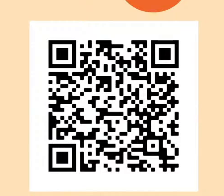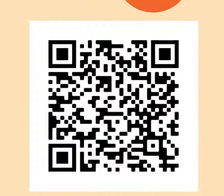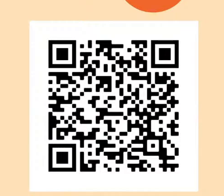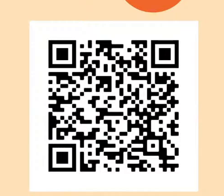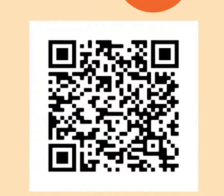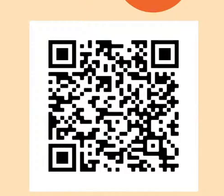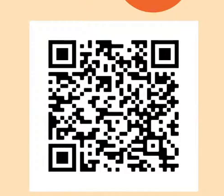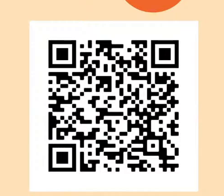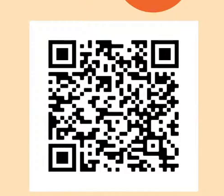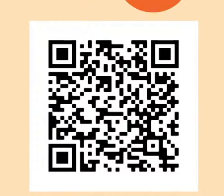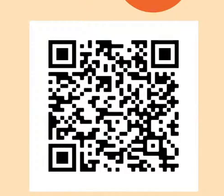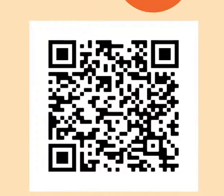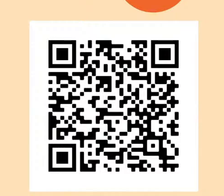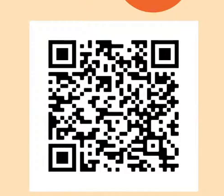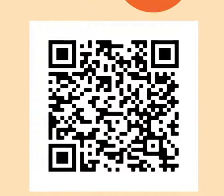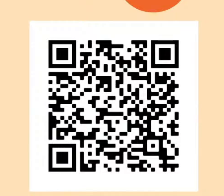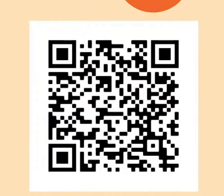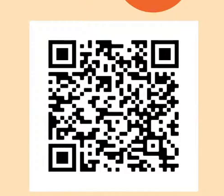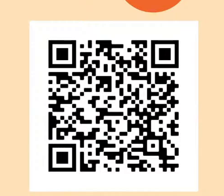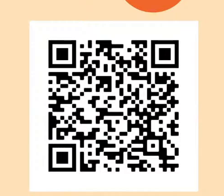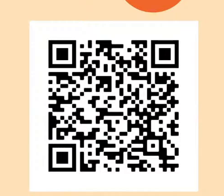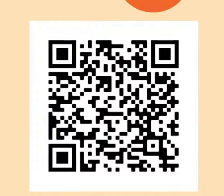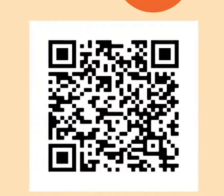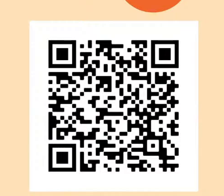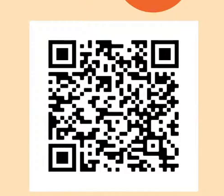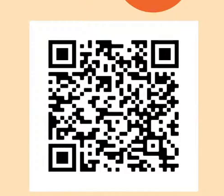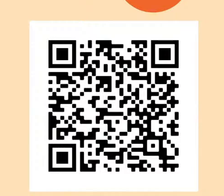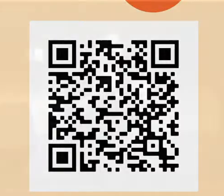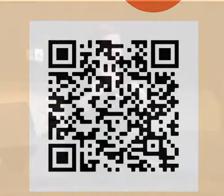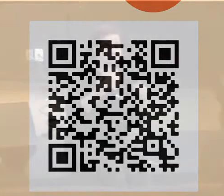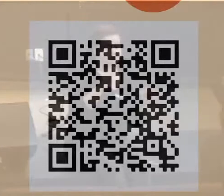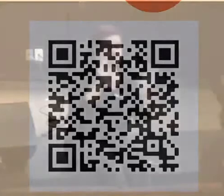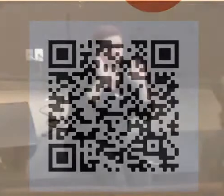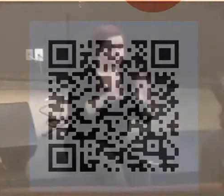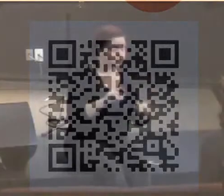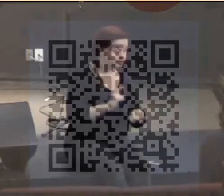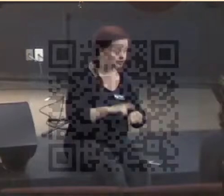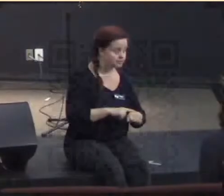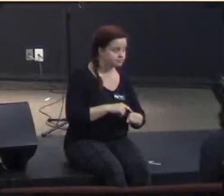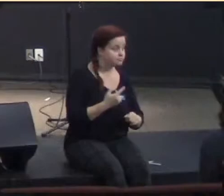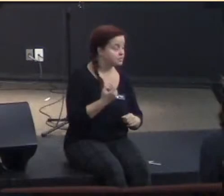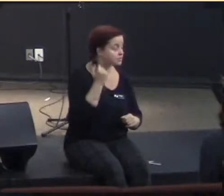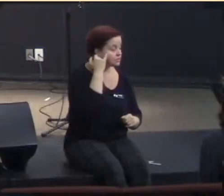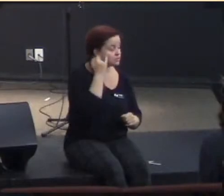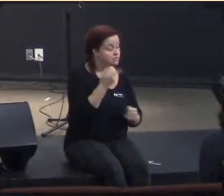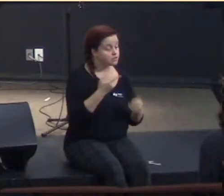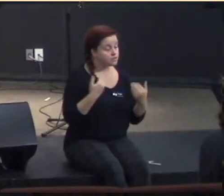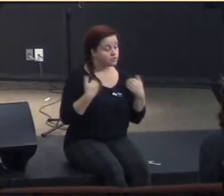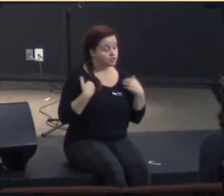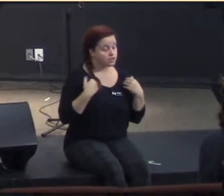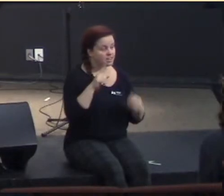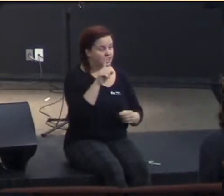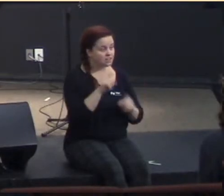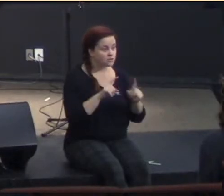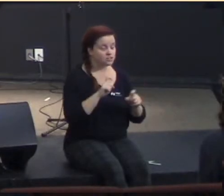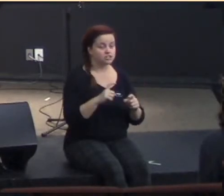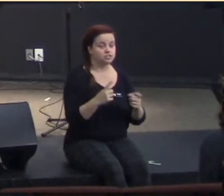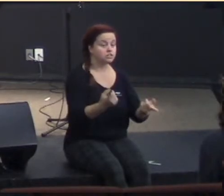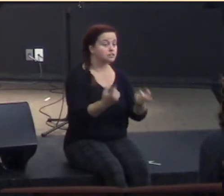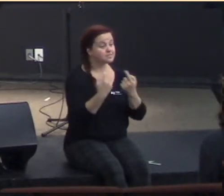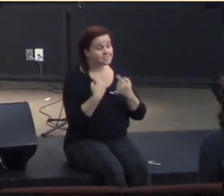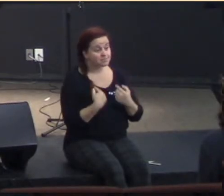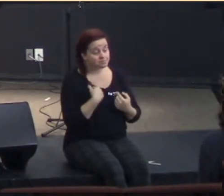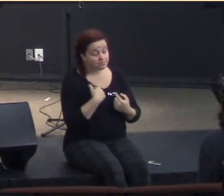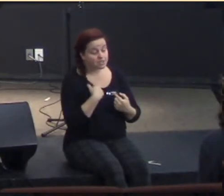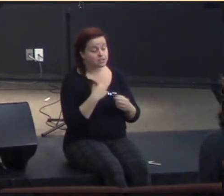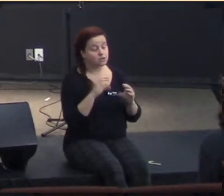and just really have a great time. Yeah. So if you have any questions, you can come see me or email me or Kathy.